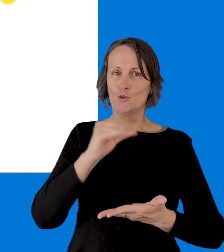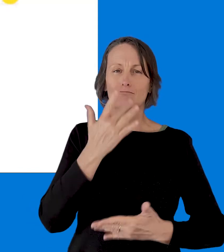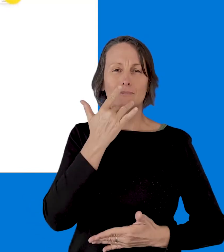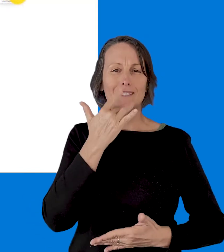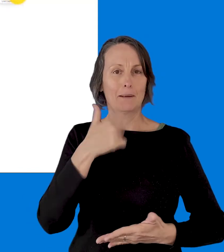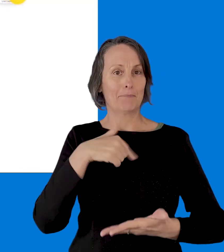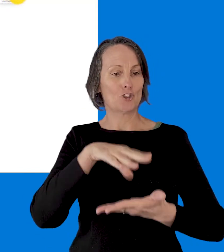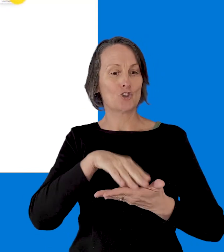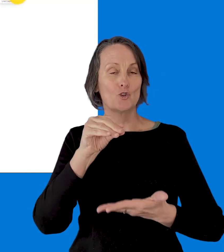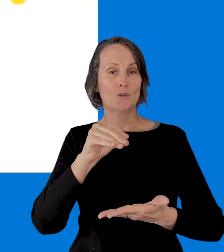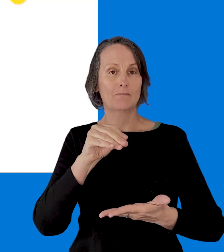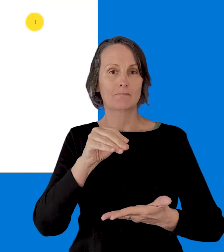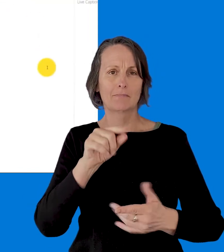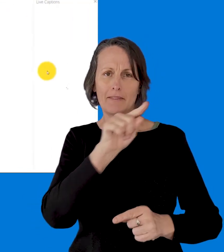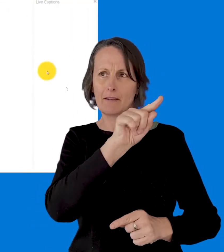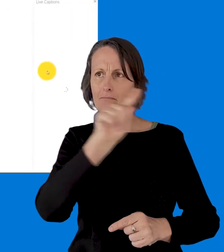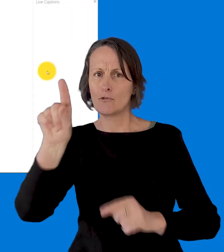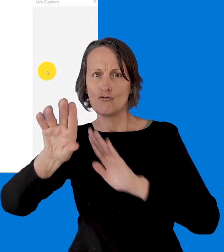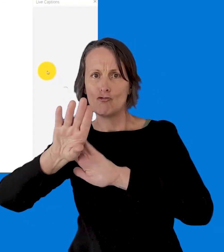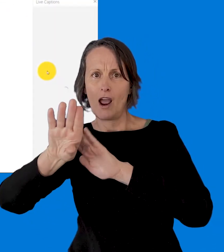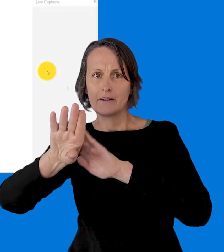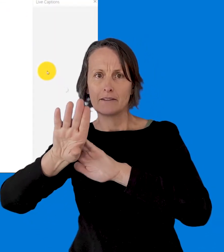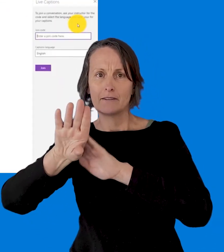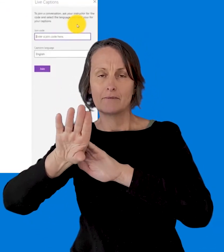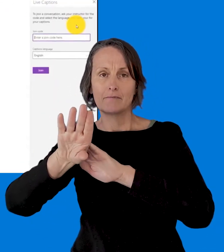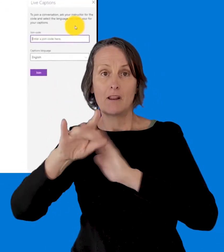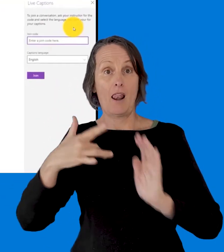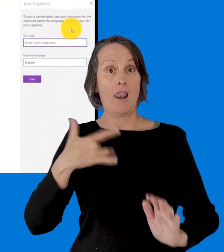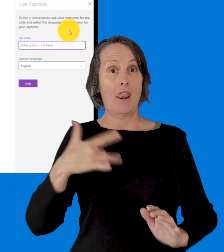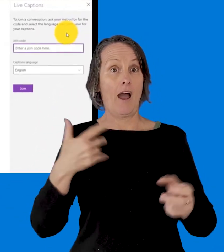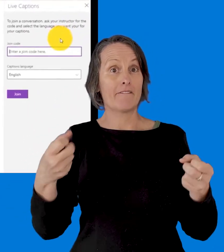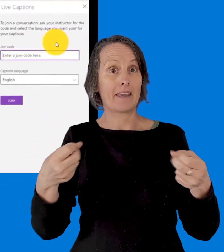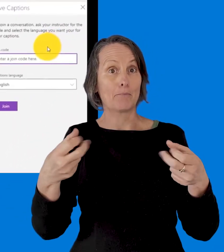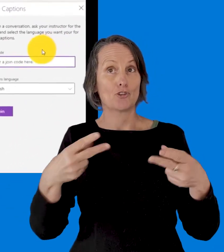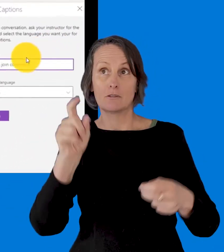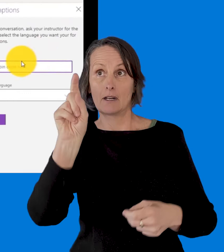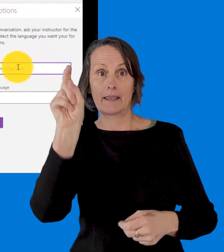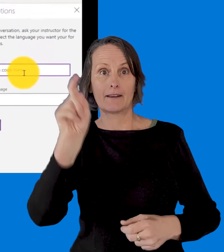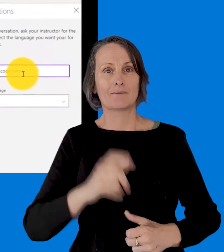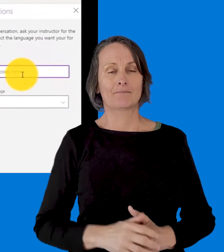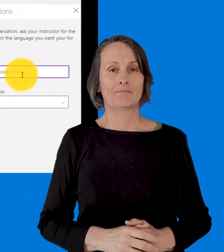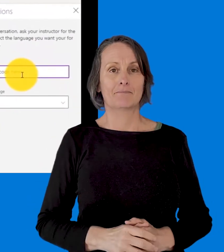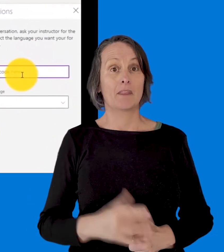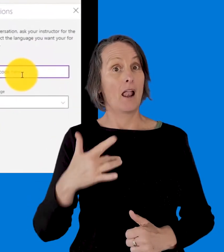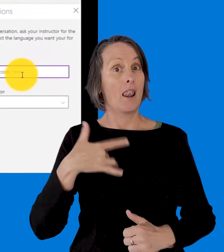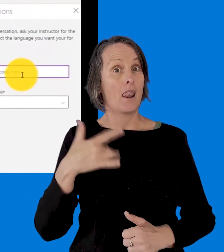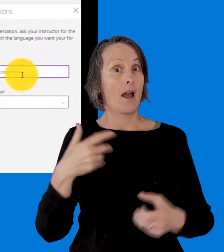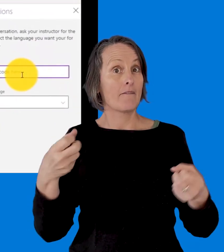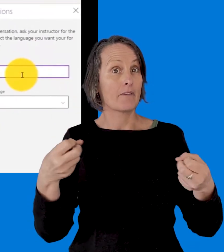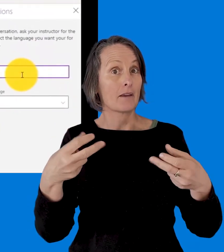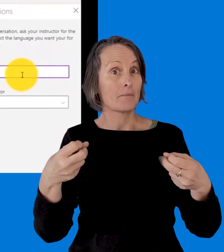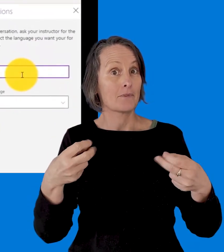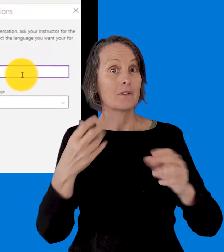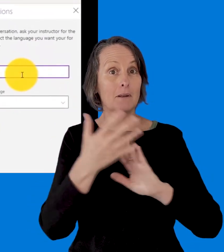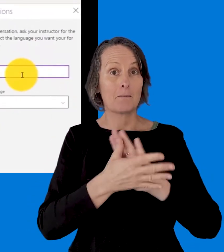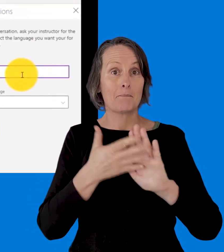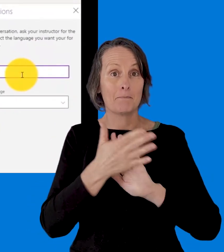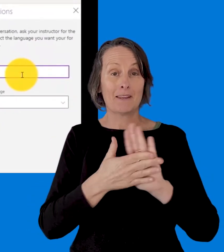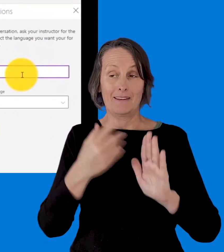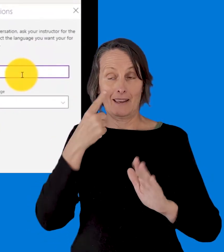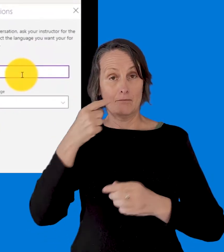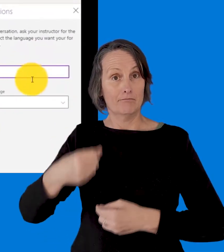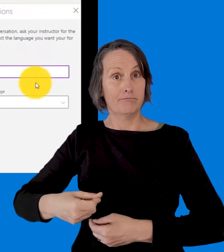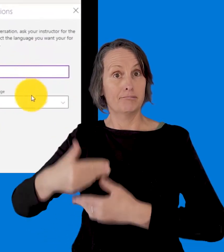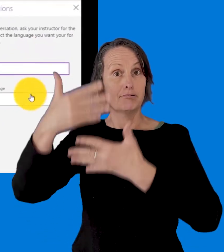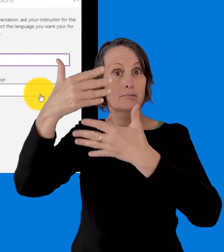on the right here, there's a live captions button, and I'll click that. The live captions pane opens. Now as the student, I'm going to paste that join code my